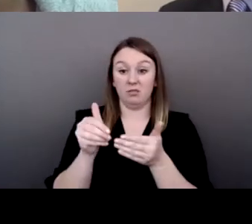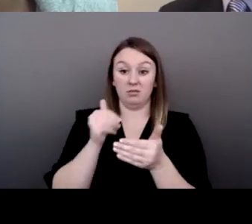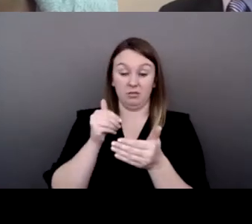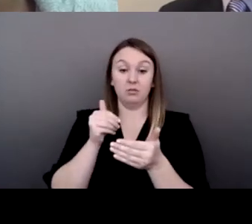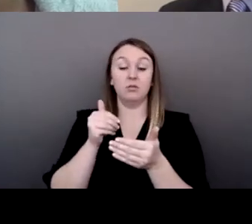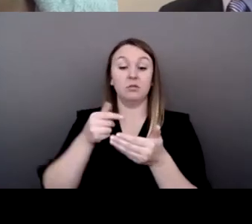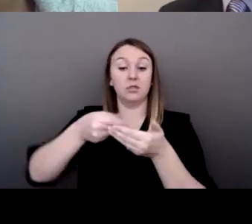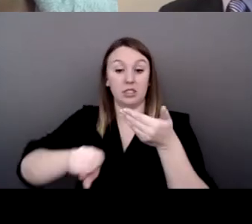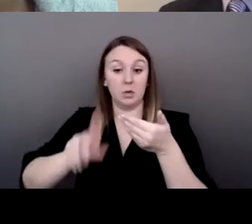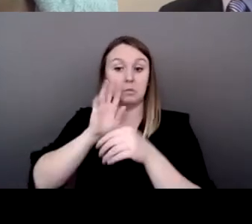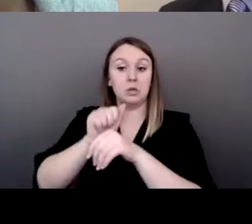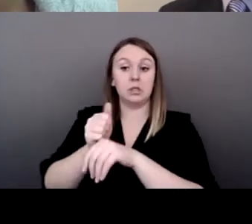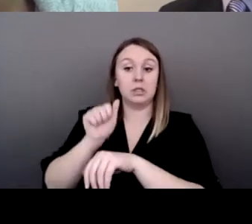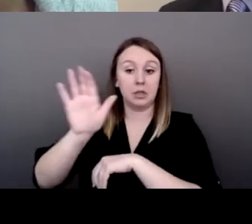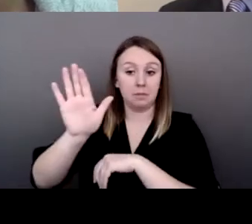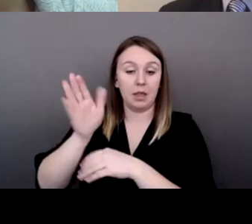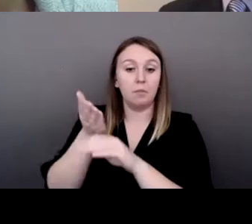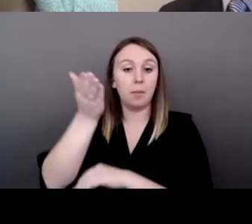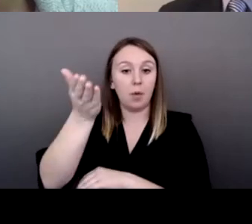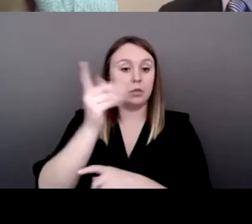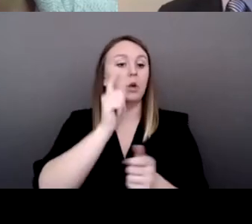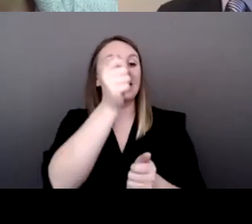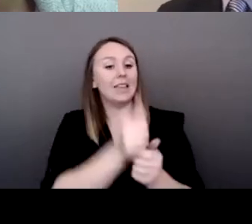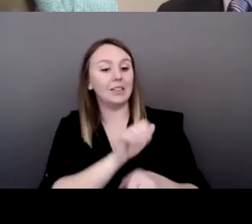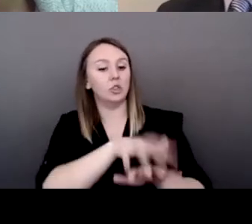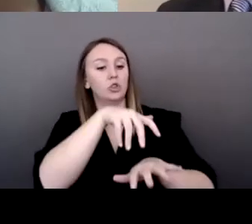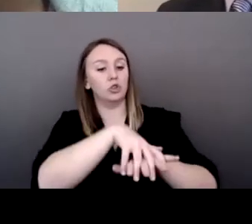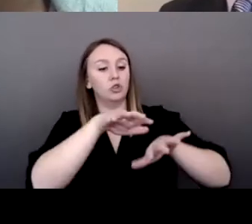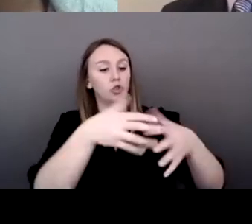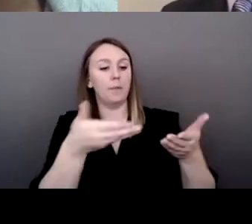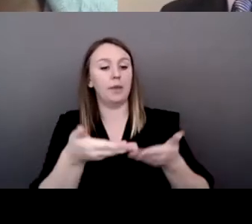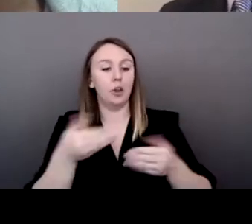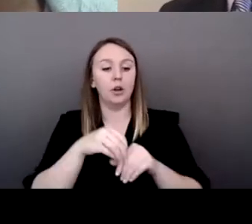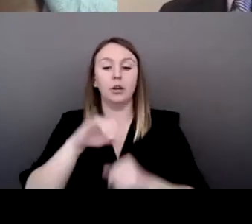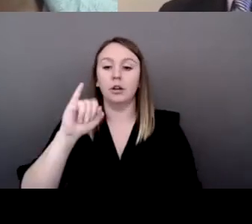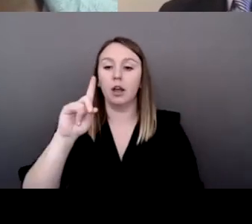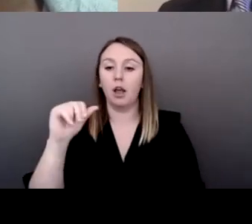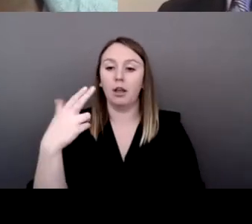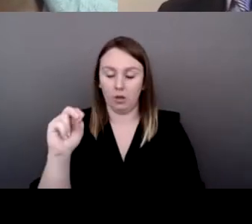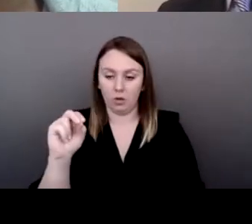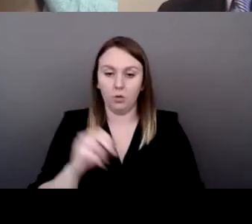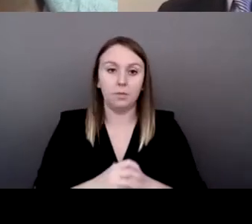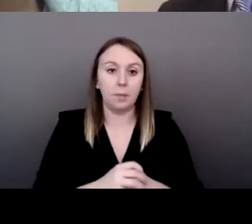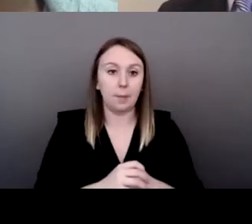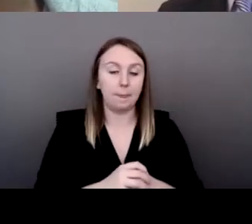our proposals to each of the tribes in Idaho, and so we're so close to